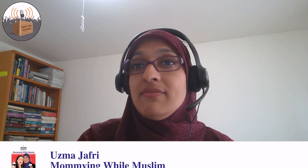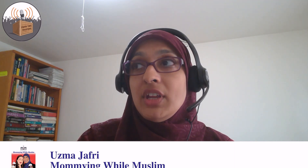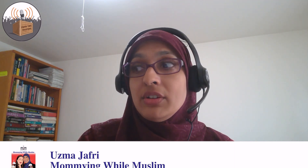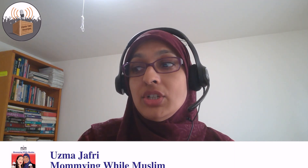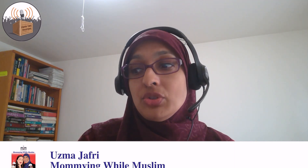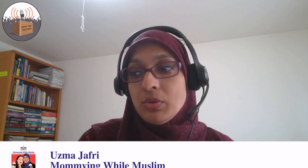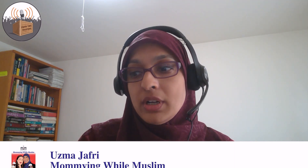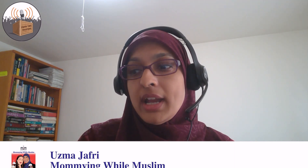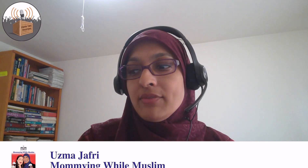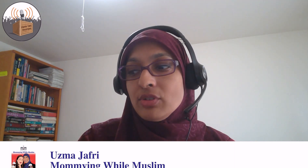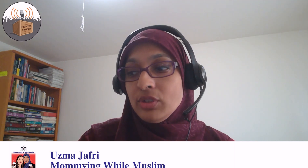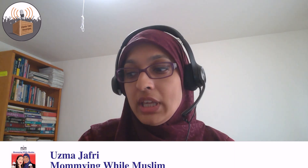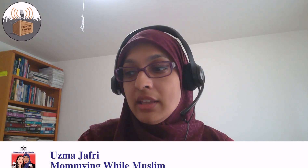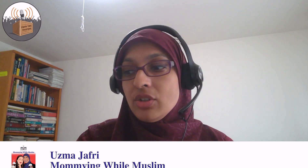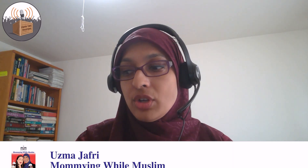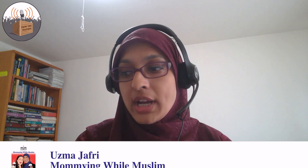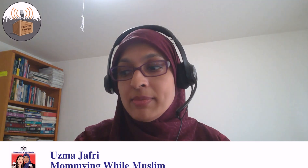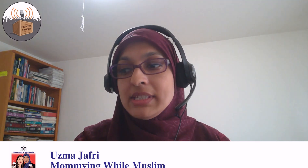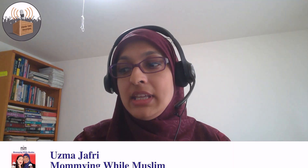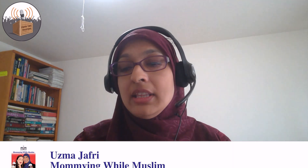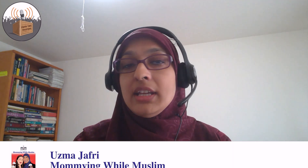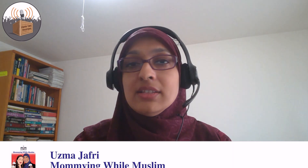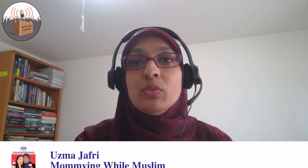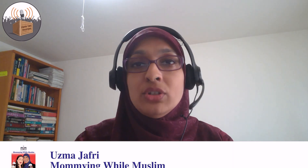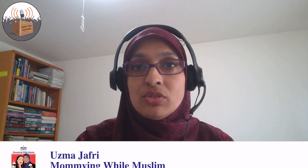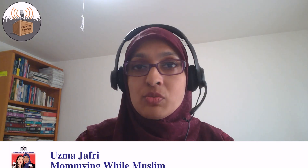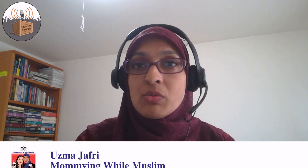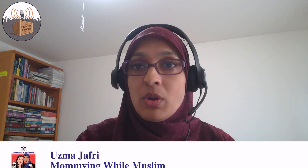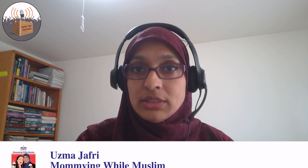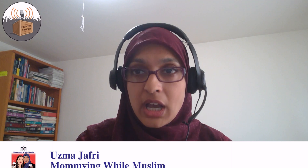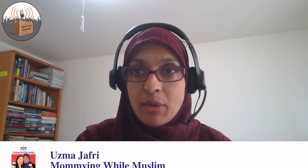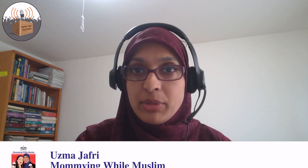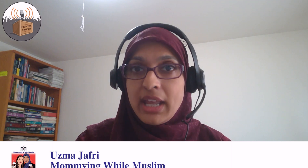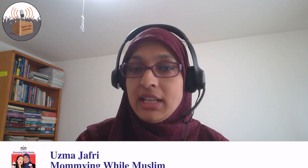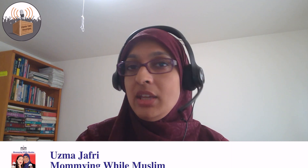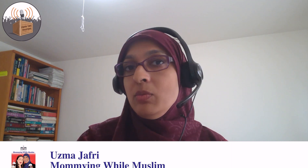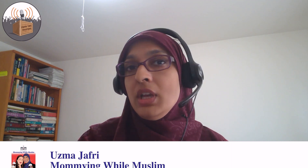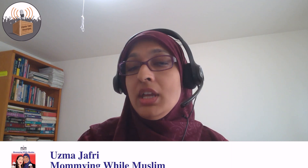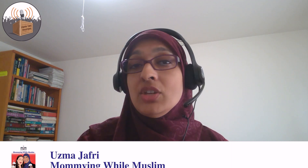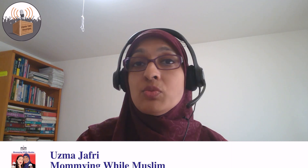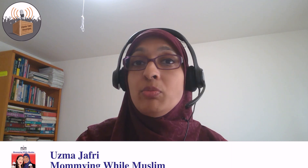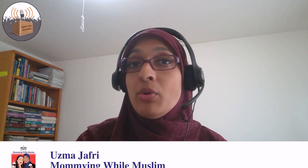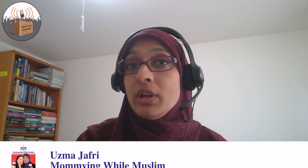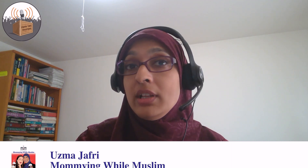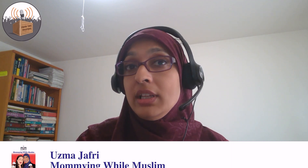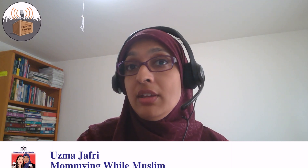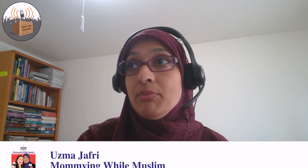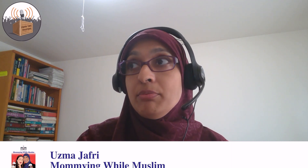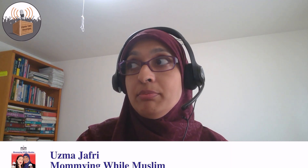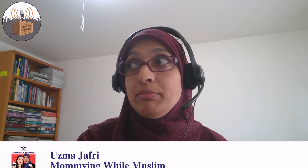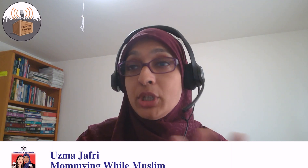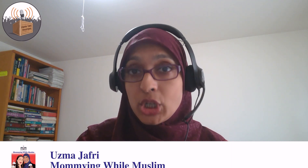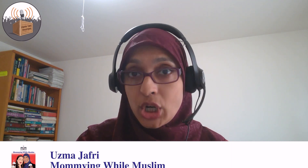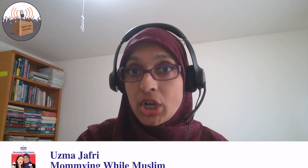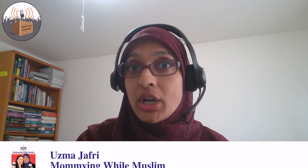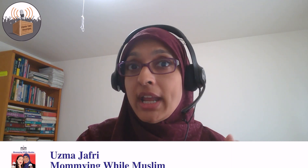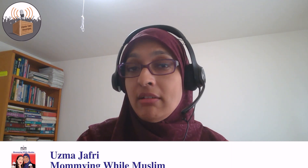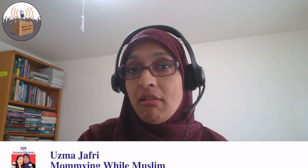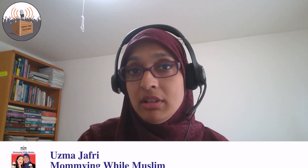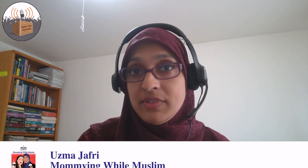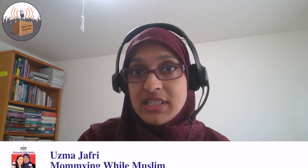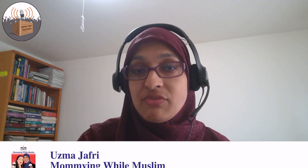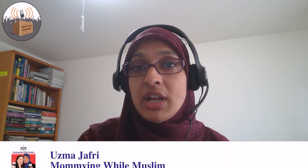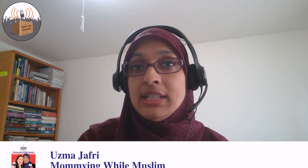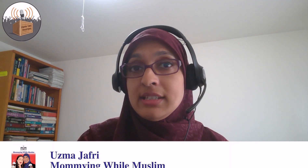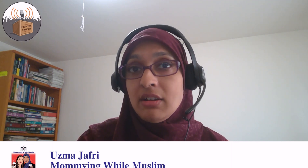she's very sure after looking at the crime scene that his windows were rolled up and he is reportedly, per her